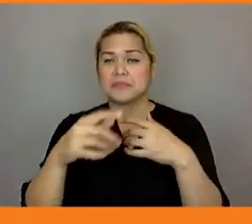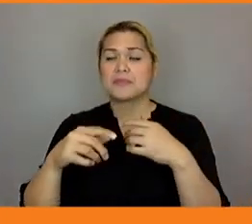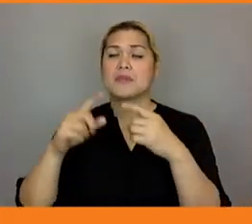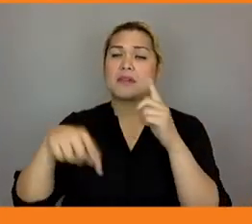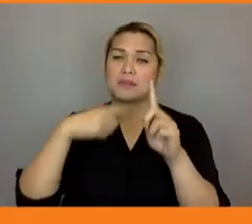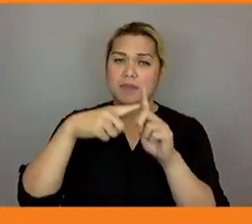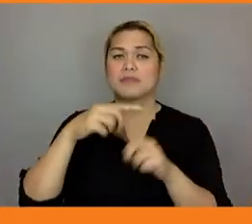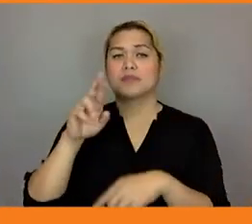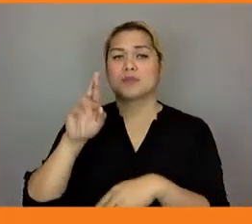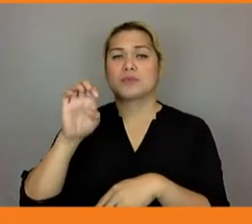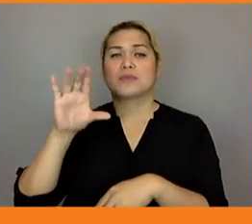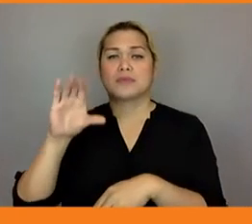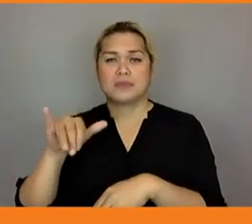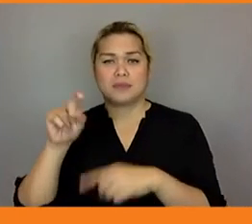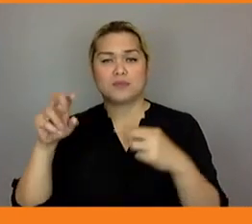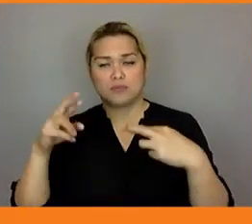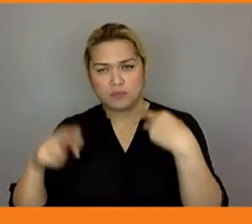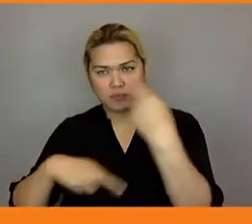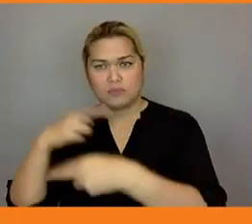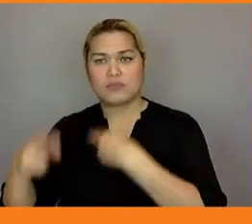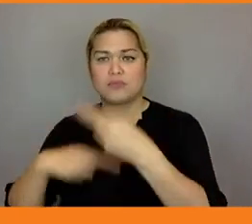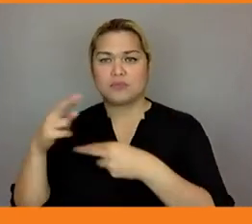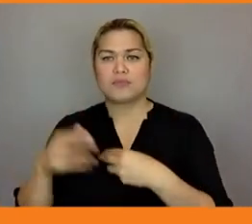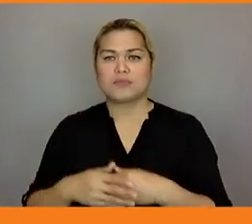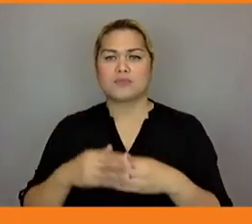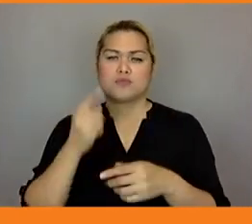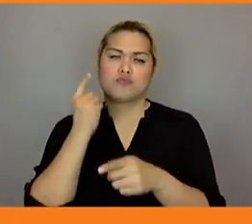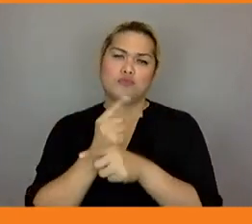addressed properly under our new policy.